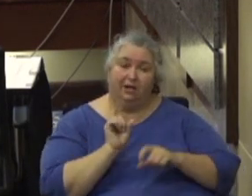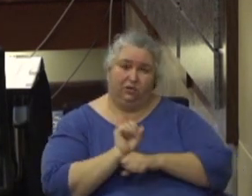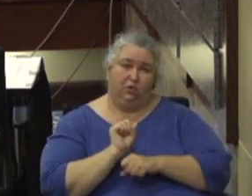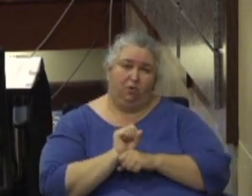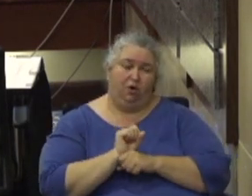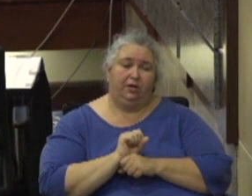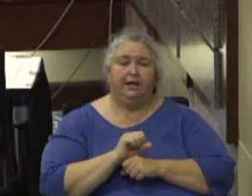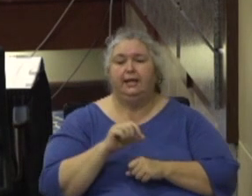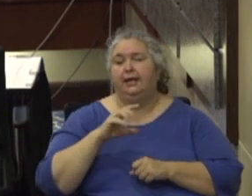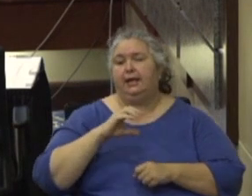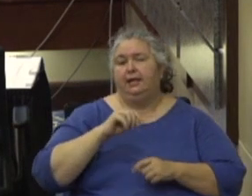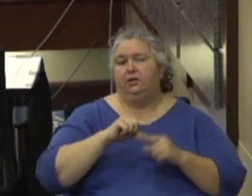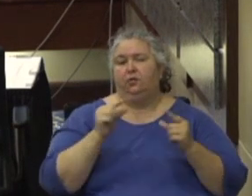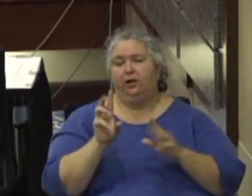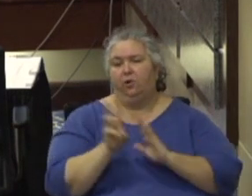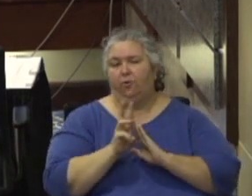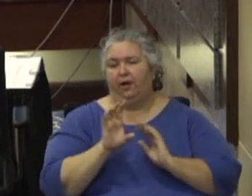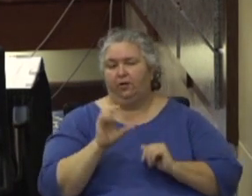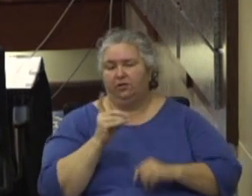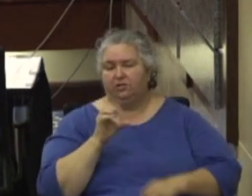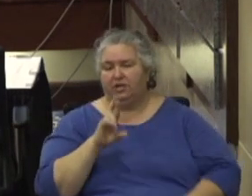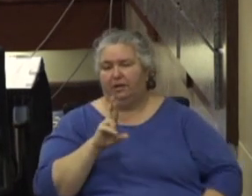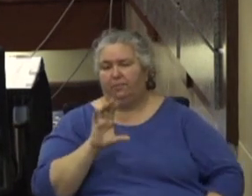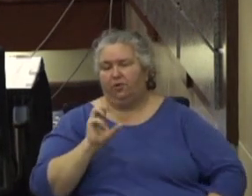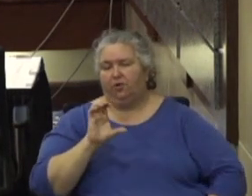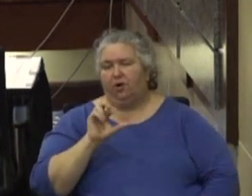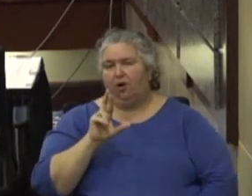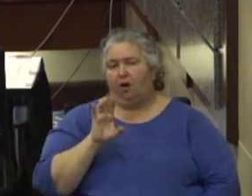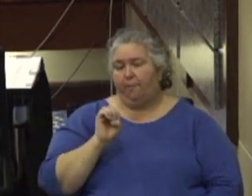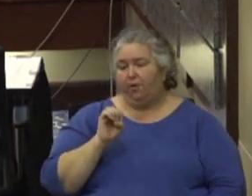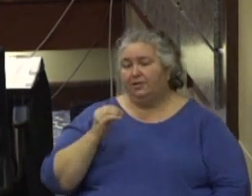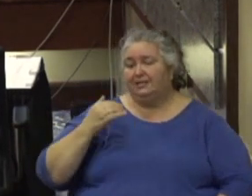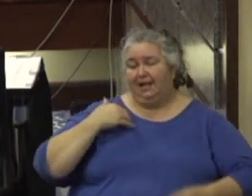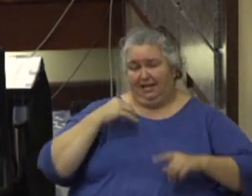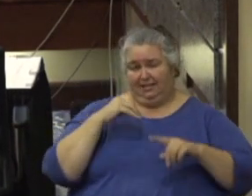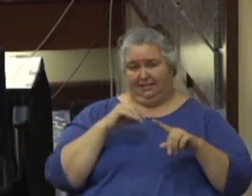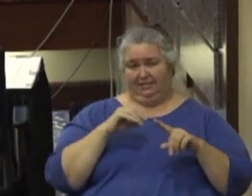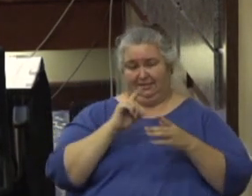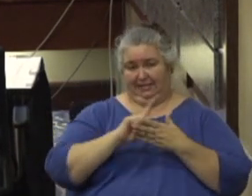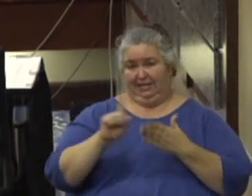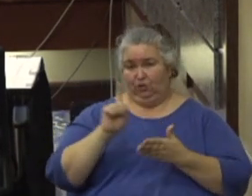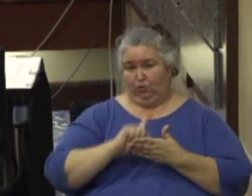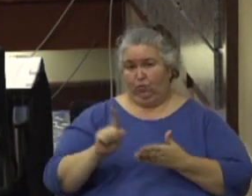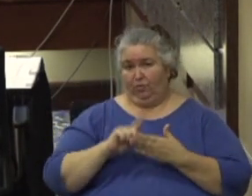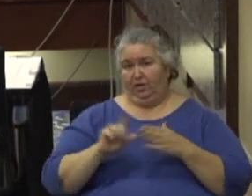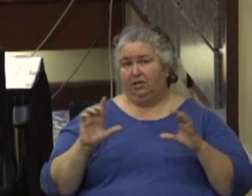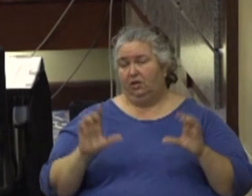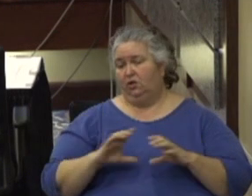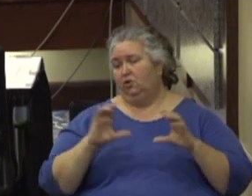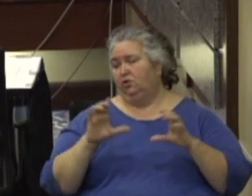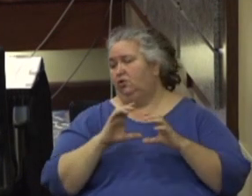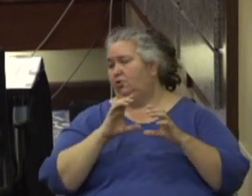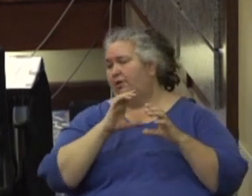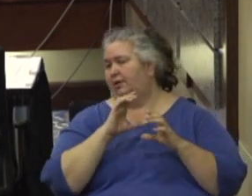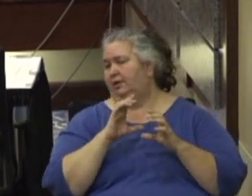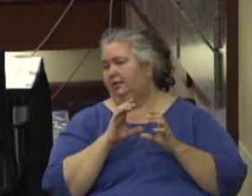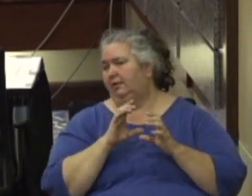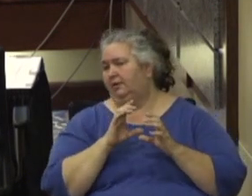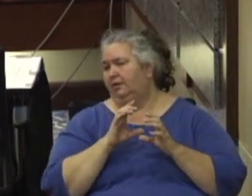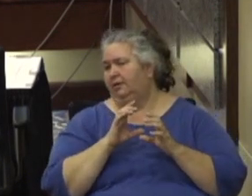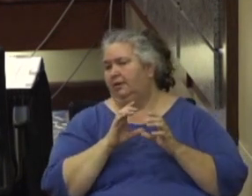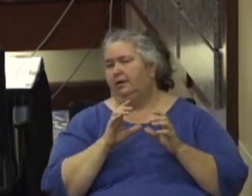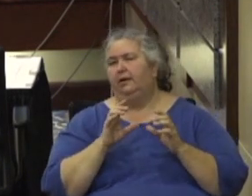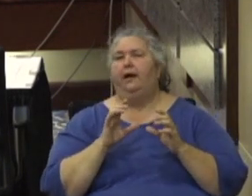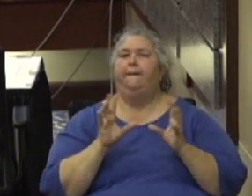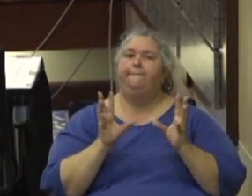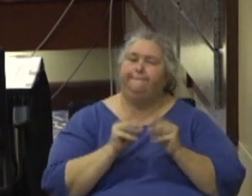had standing industry calls across specific sectors. Each week they're continuing to do that for as long as industry is participating and needing